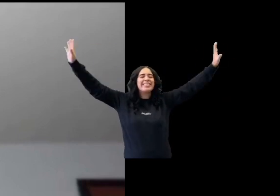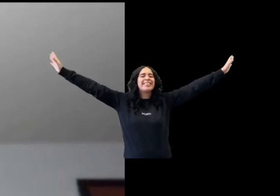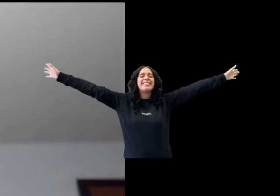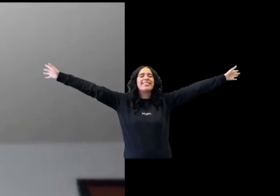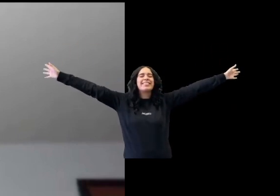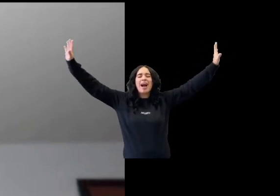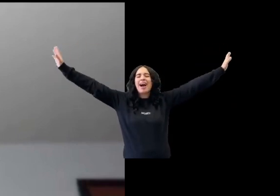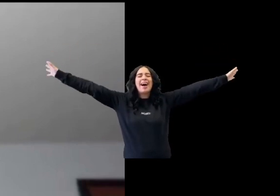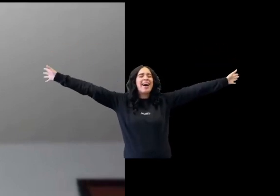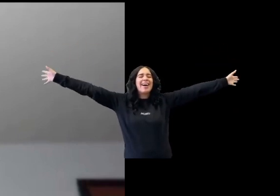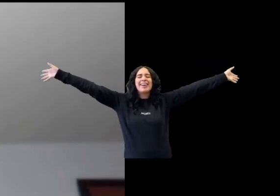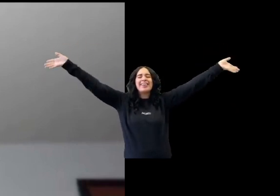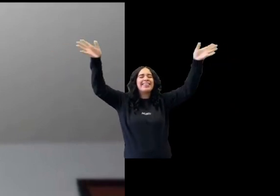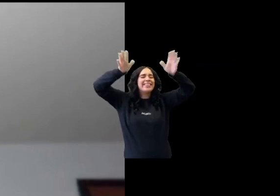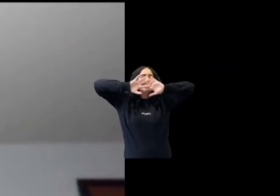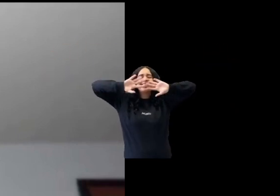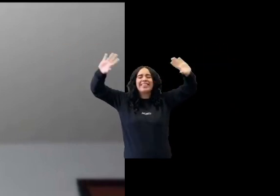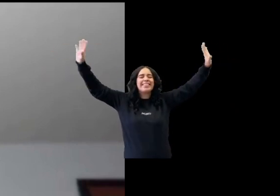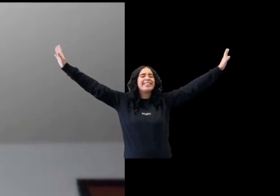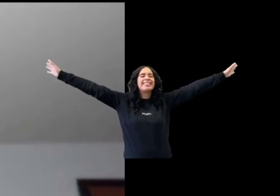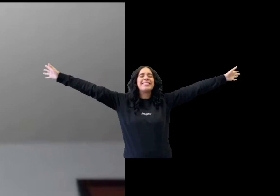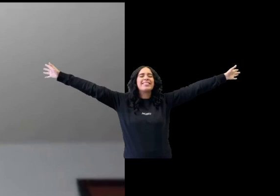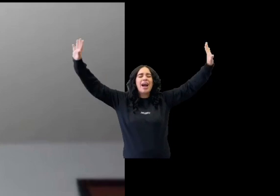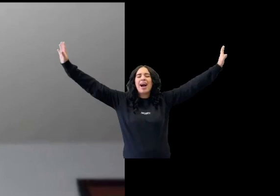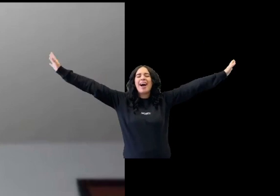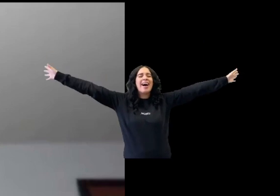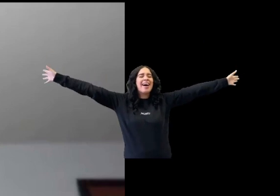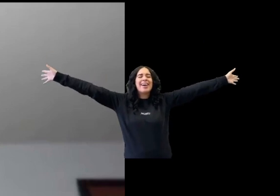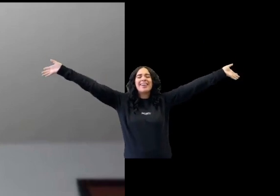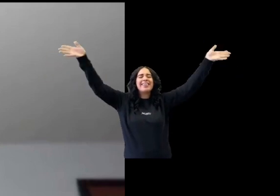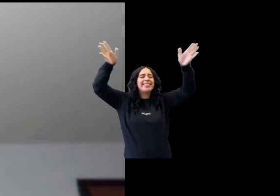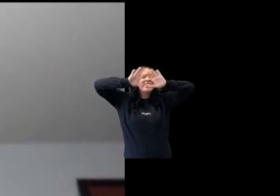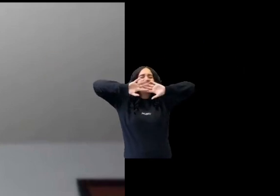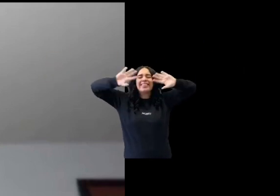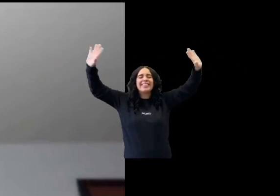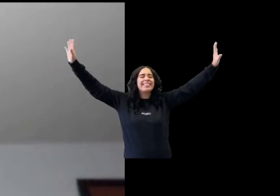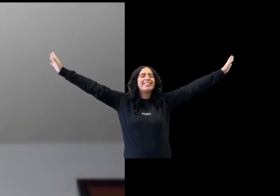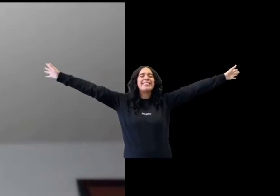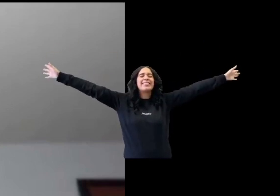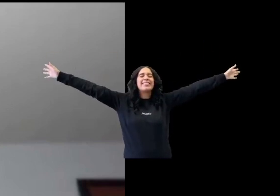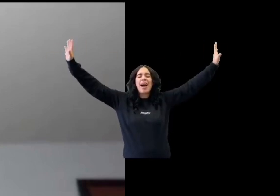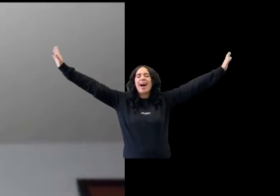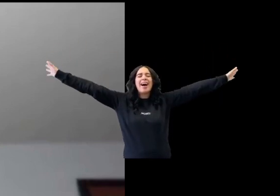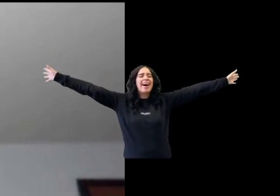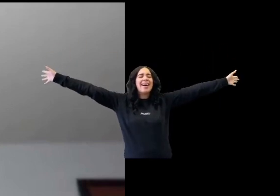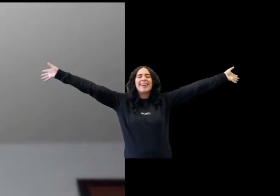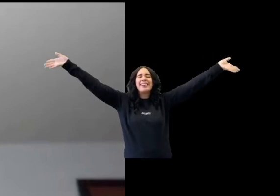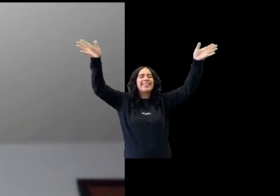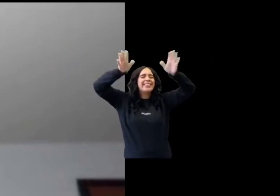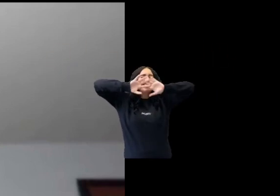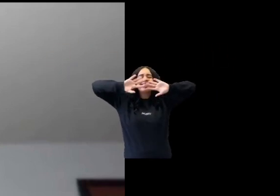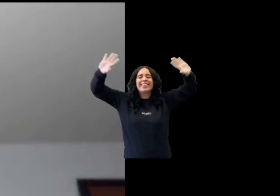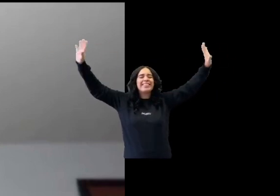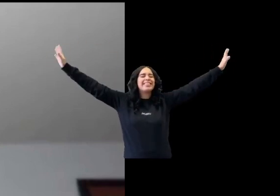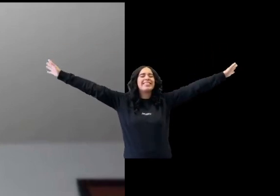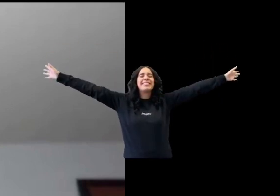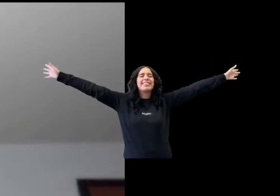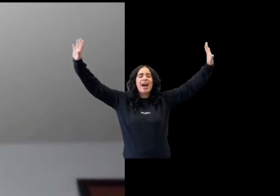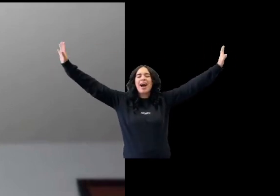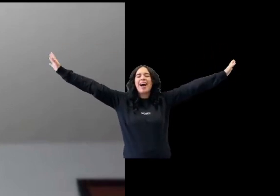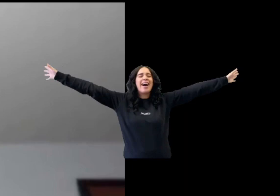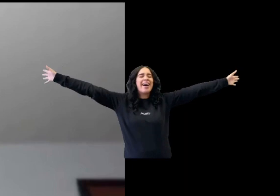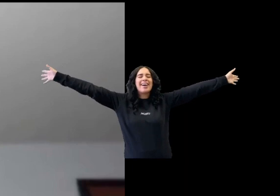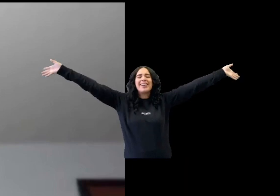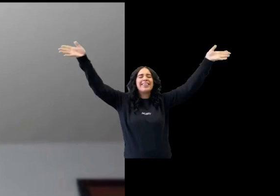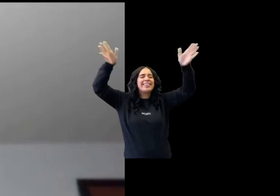And, you know, I feel bad for the kids, and you just made Chris even look even. Now they gonna think that Chris is really